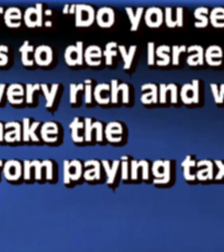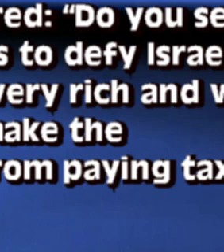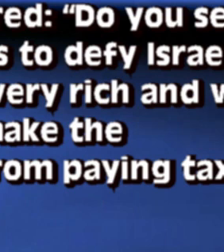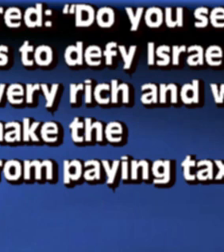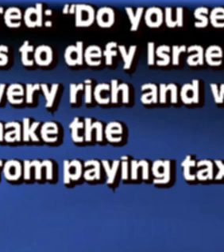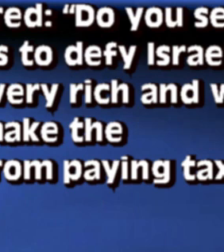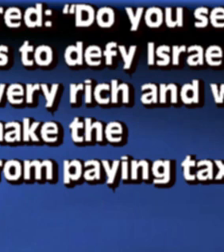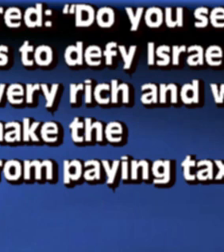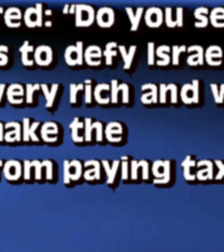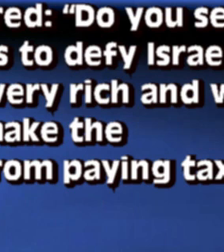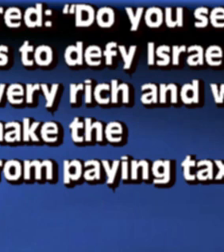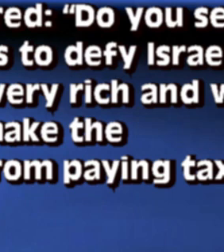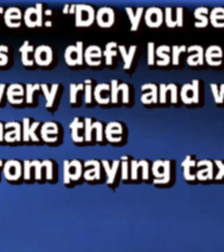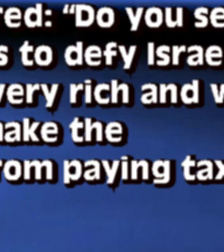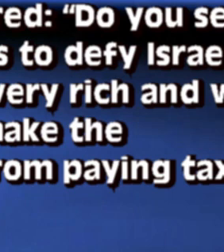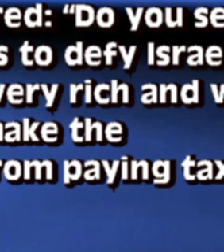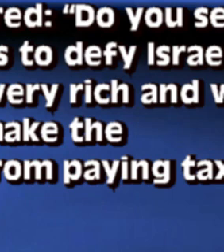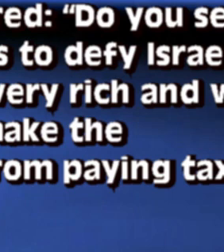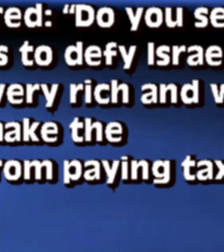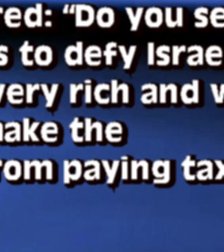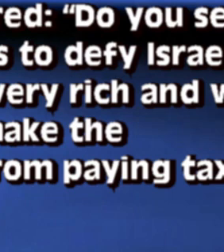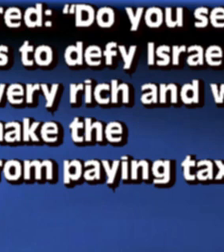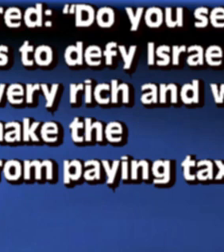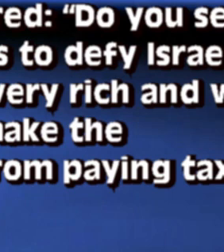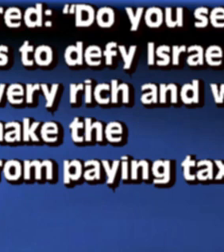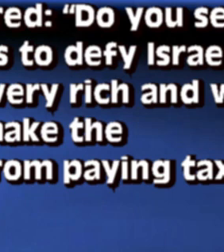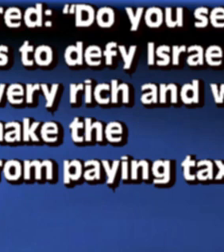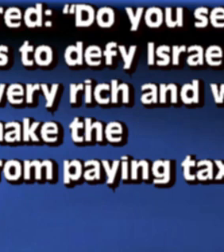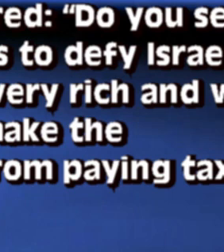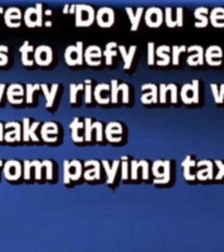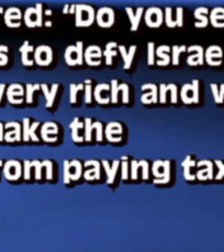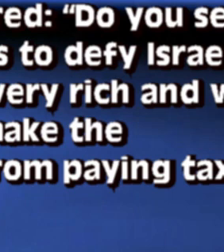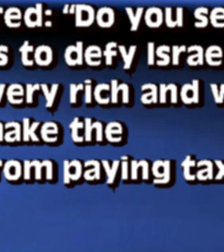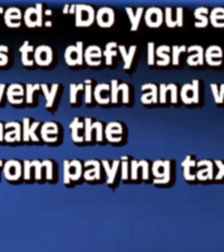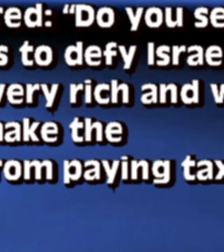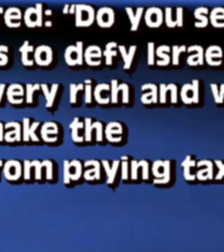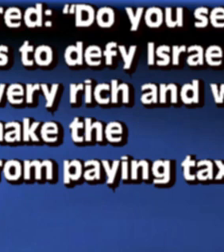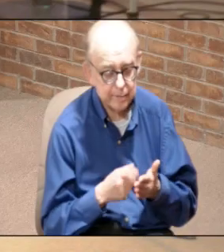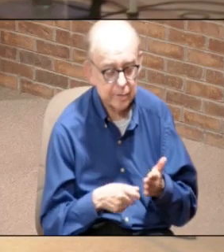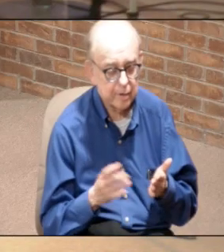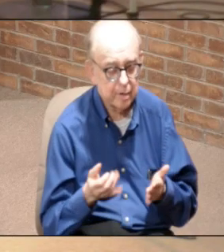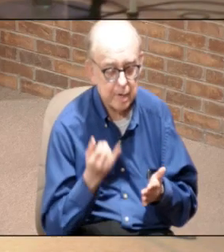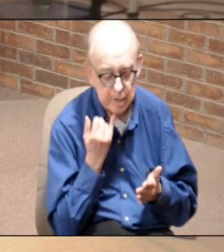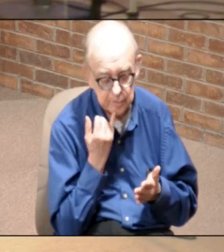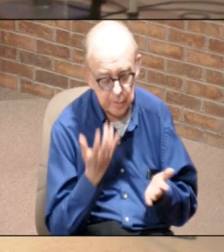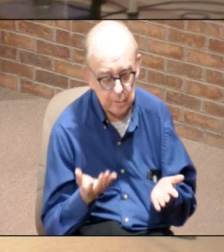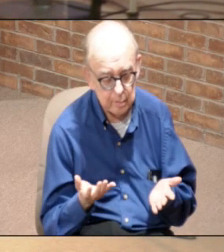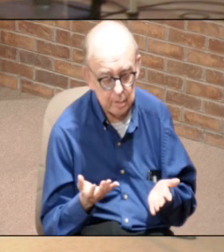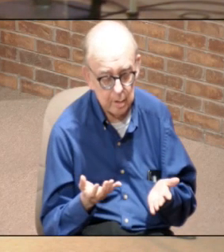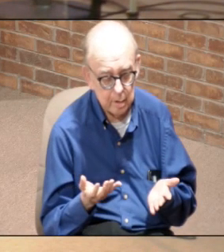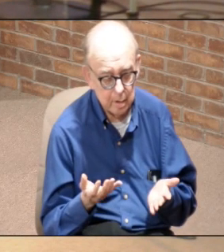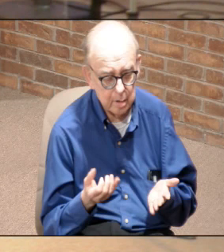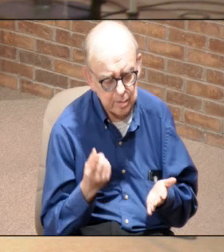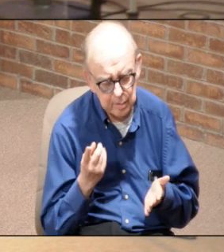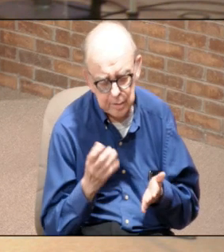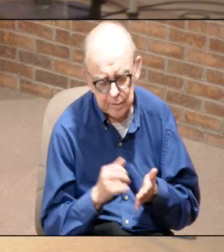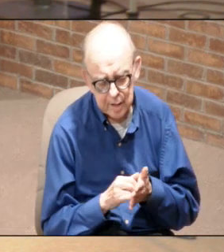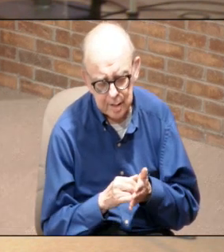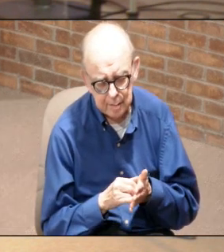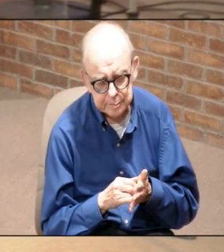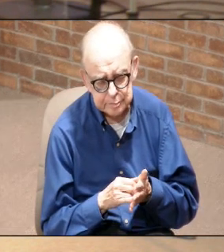family of that man's father exempt from paying taxes in Israel. Do you